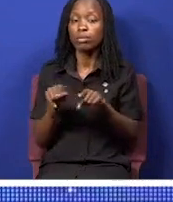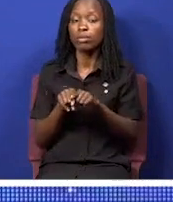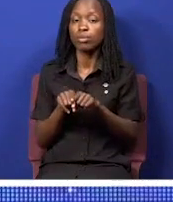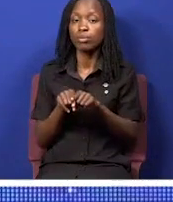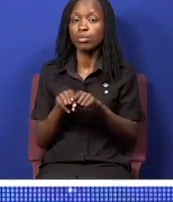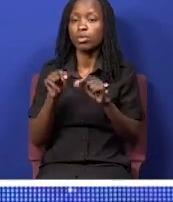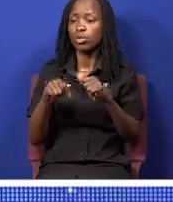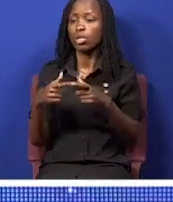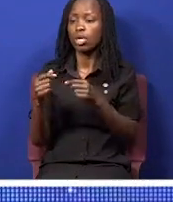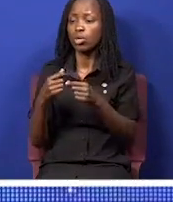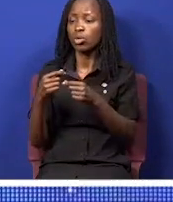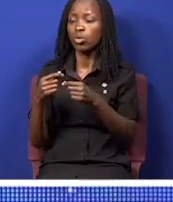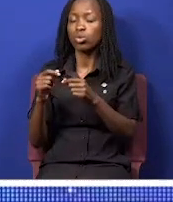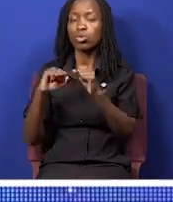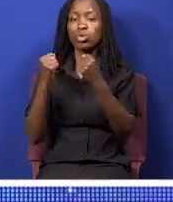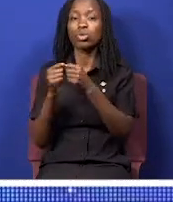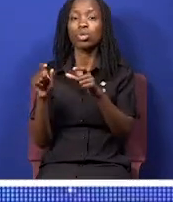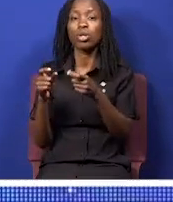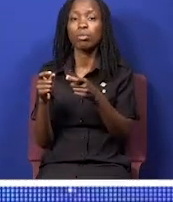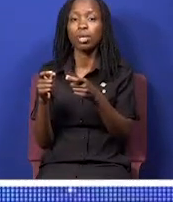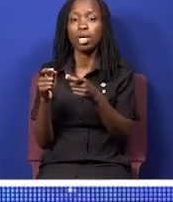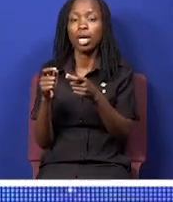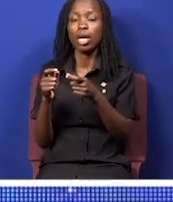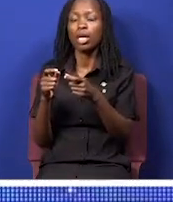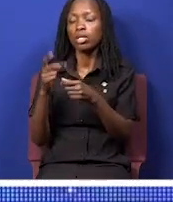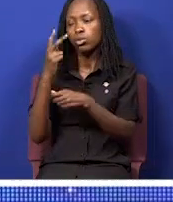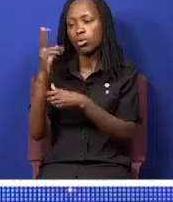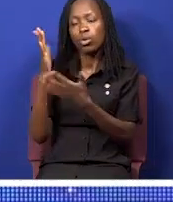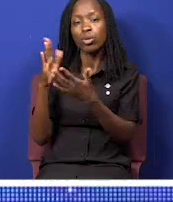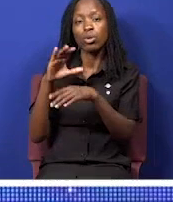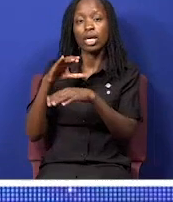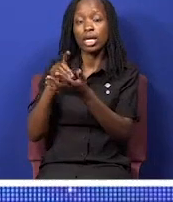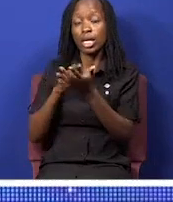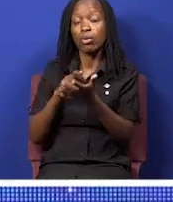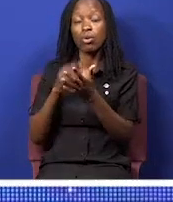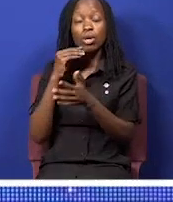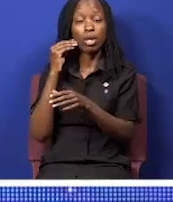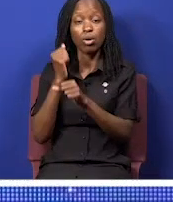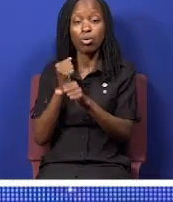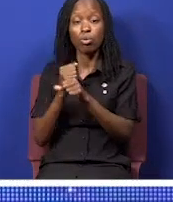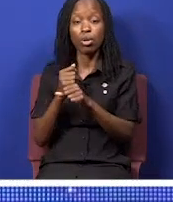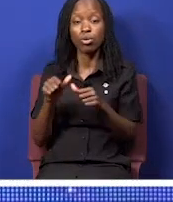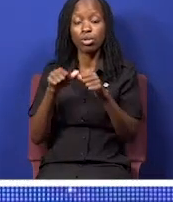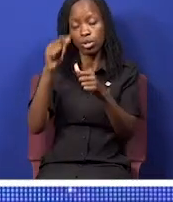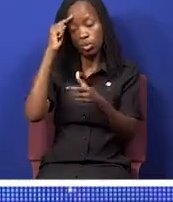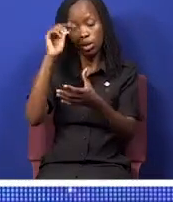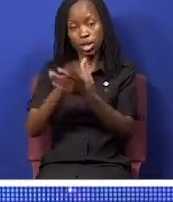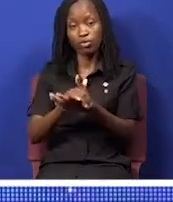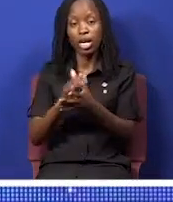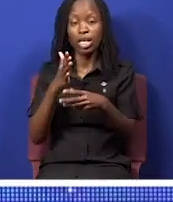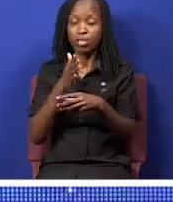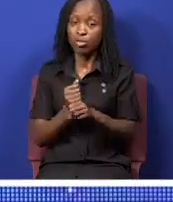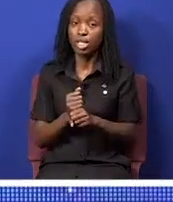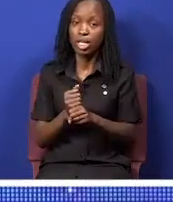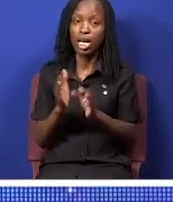also, you can go to our social media pages to find where you can download it. Guys, keep believing,